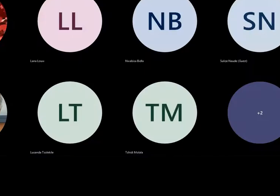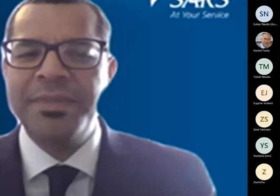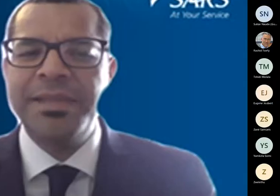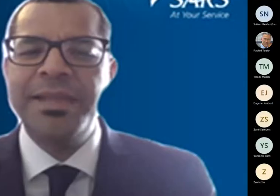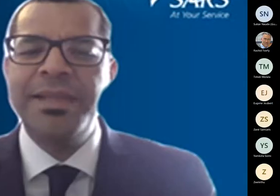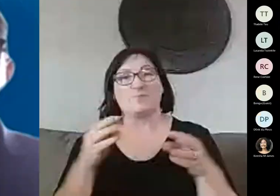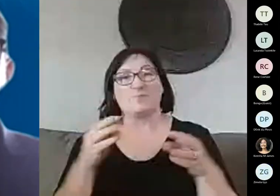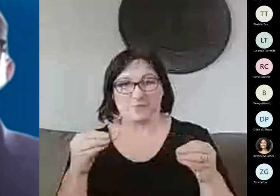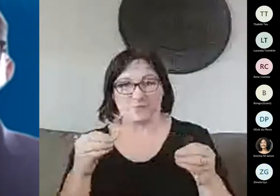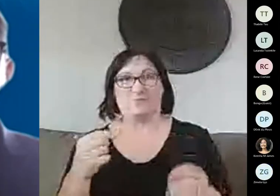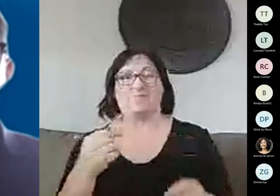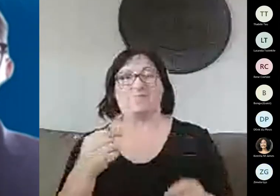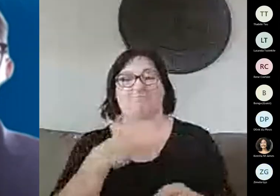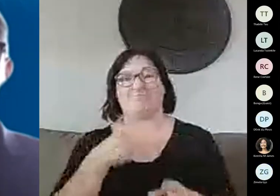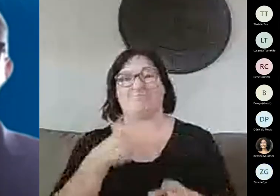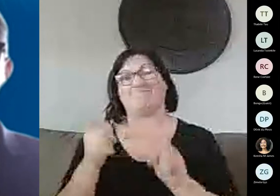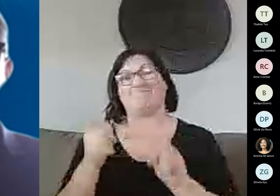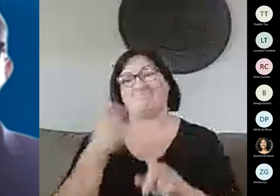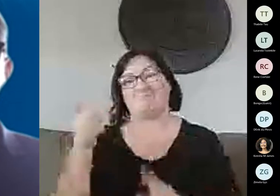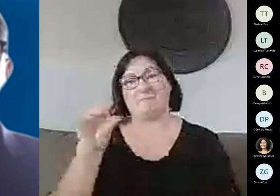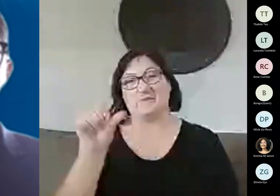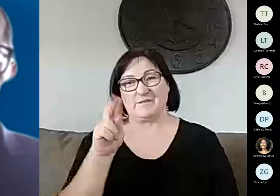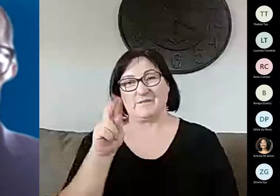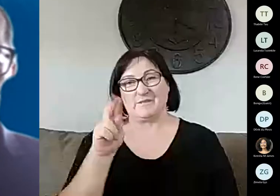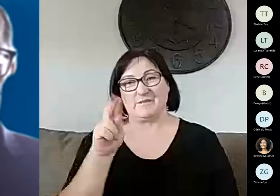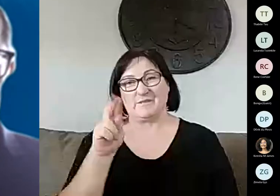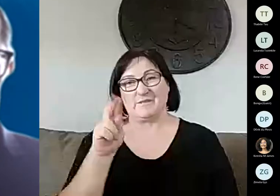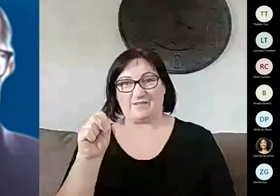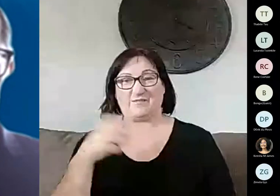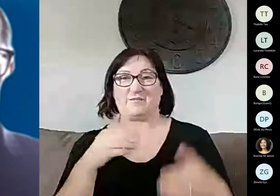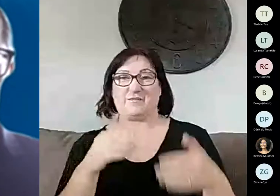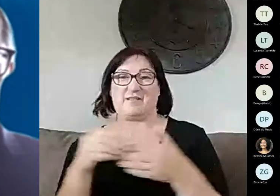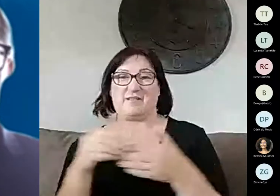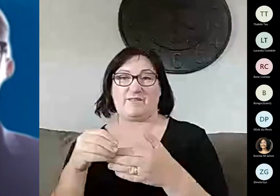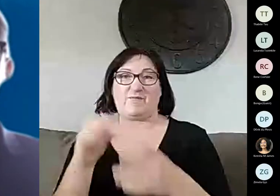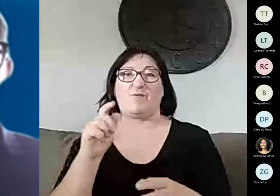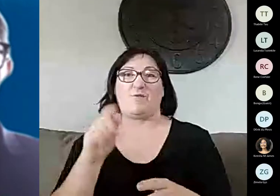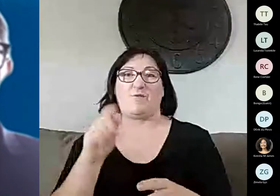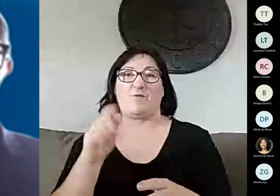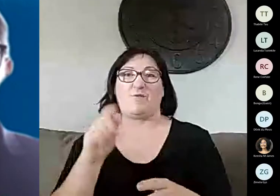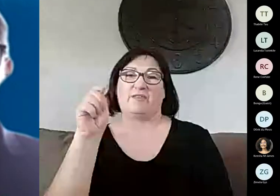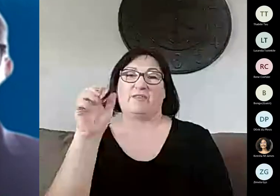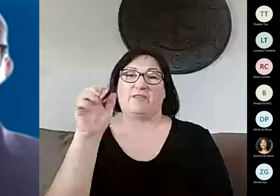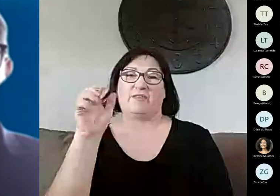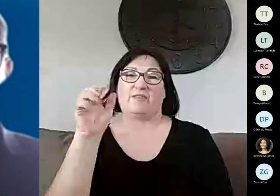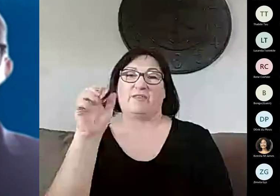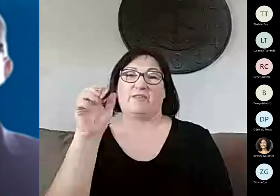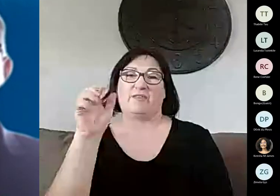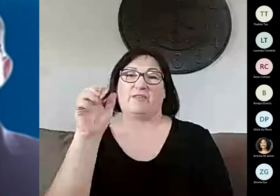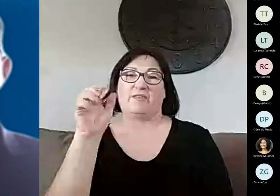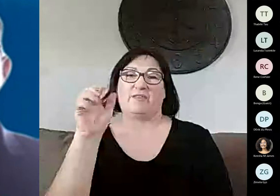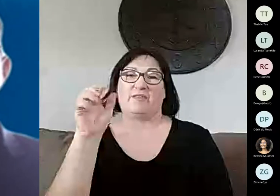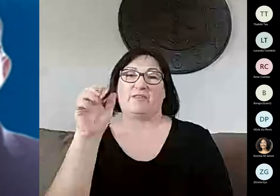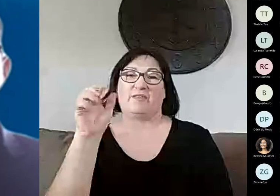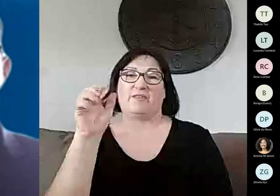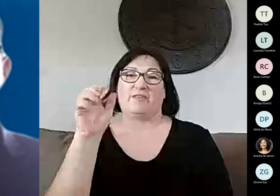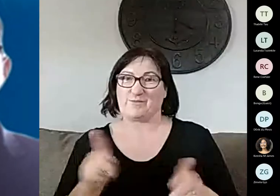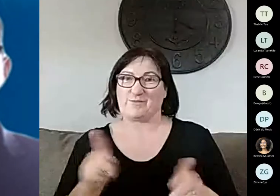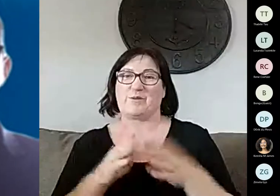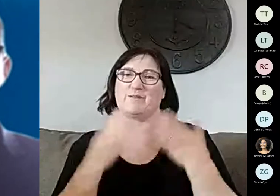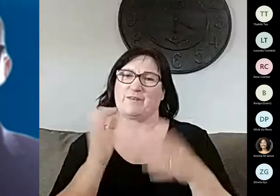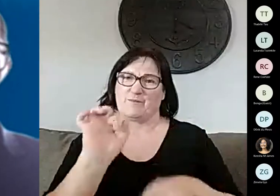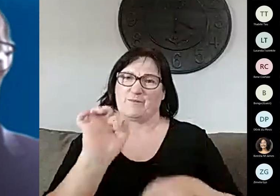Klaus, and I'm the lead for Taxpayer Service in the Western Cape. Thank you very much for taking the time out of your busy